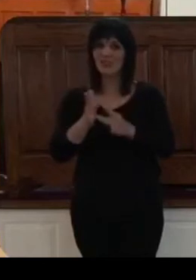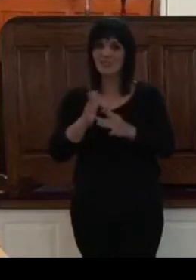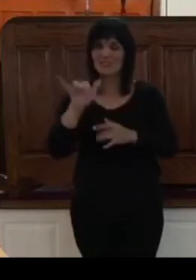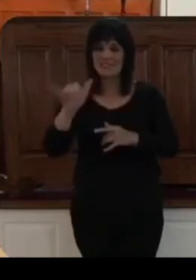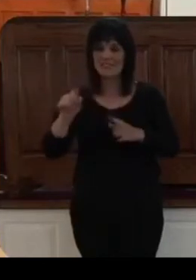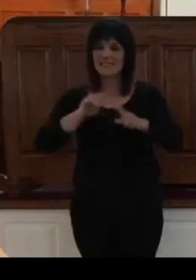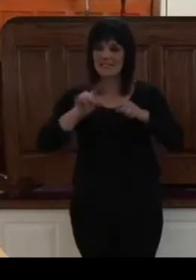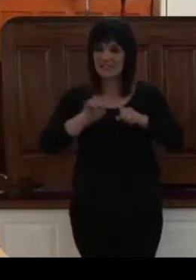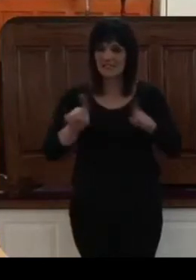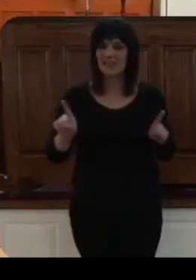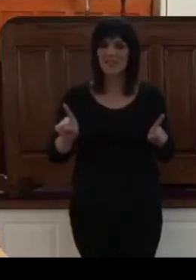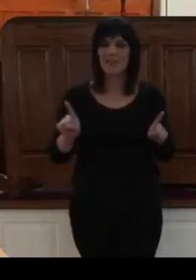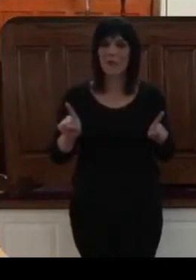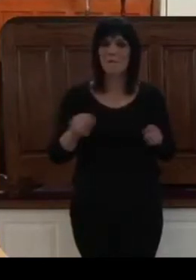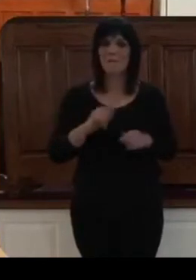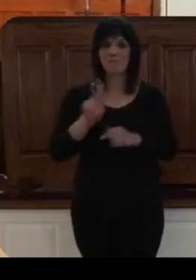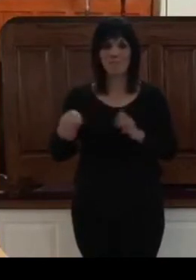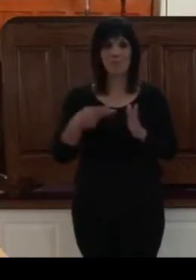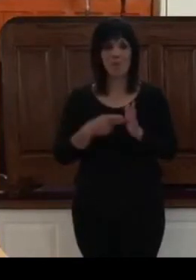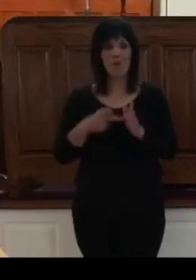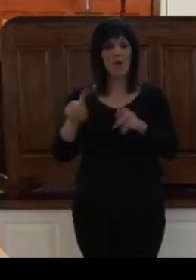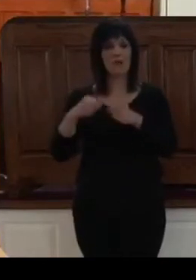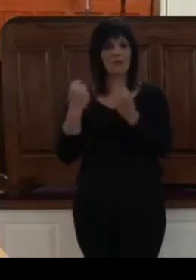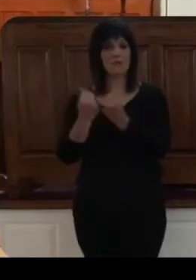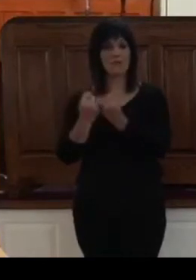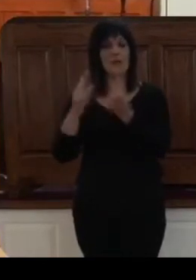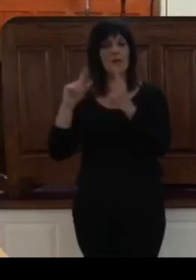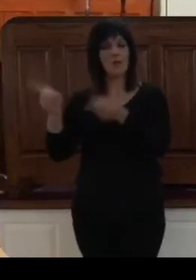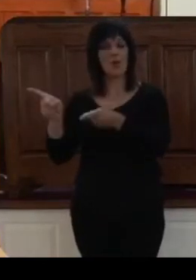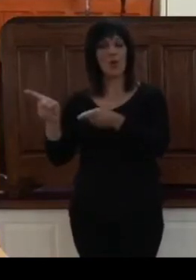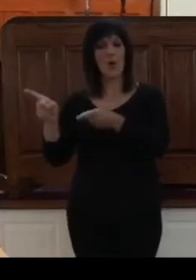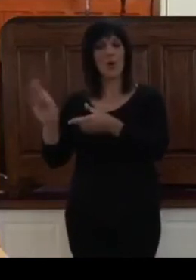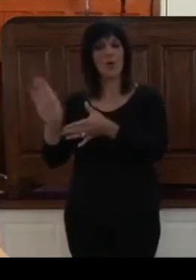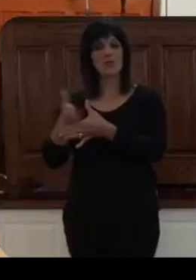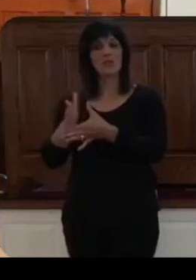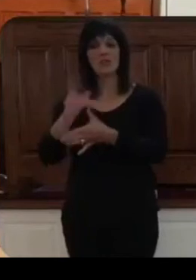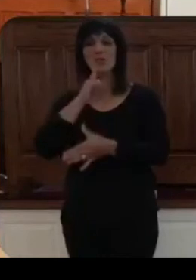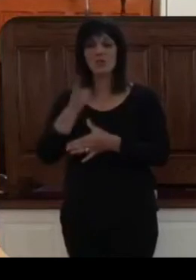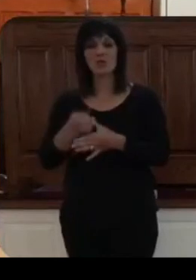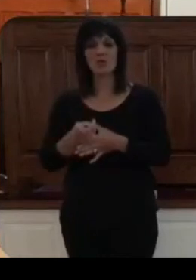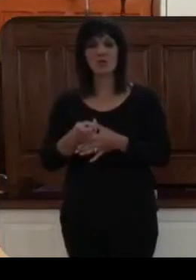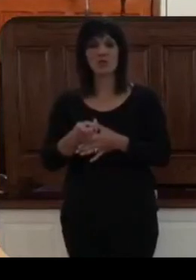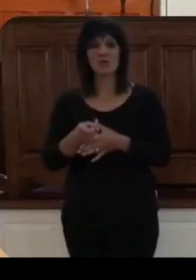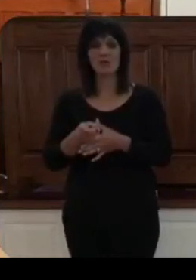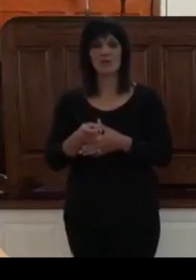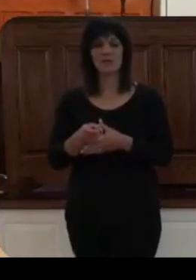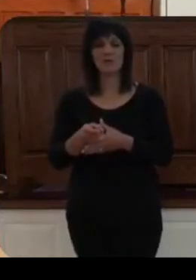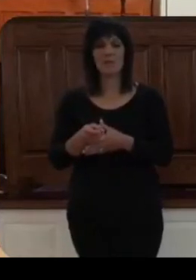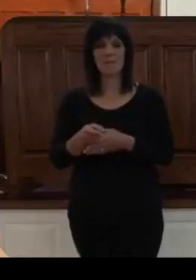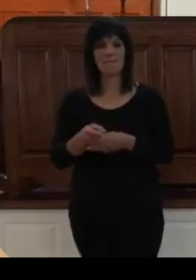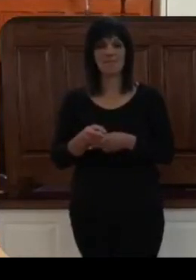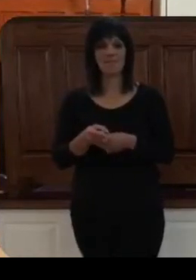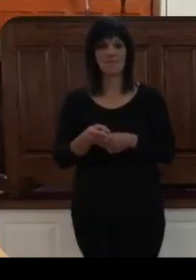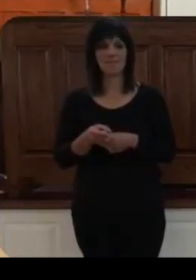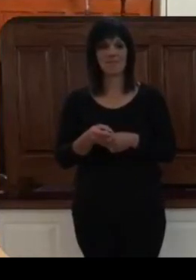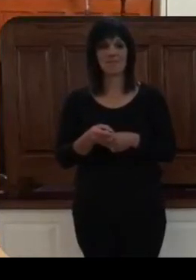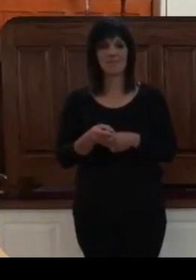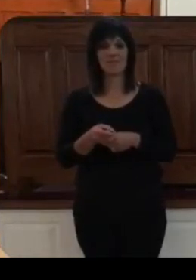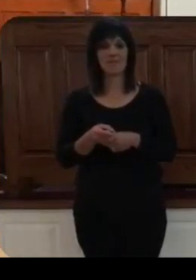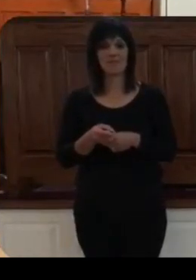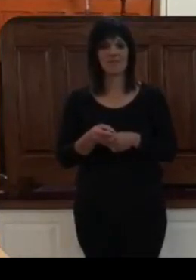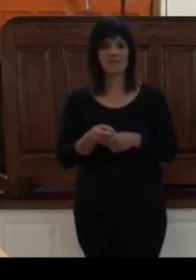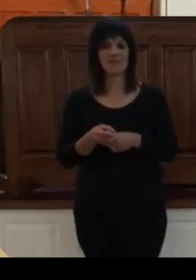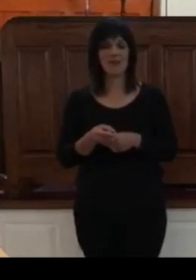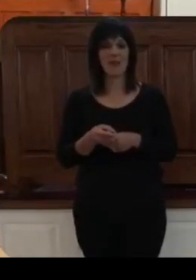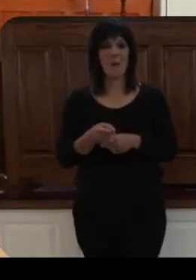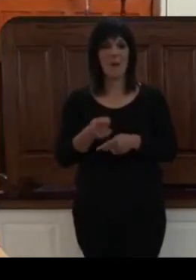Paul and his team would go to those synagogues and they would share some truth. We don't know exactly what. But let me share something that Paul would have